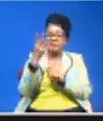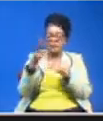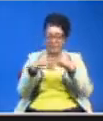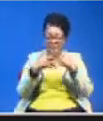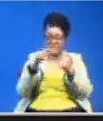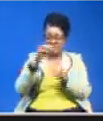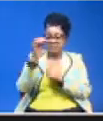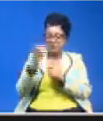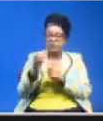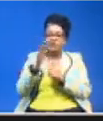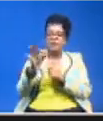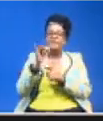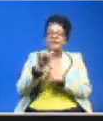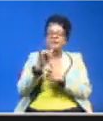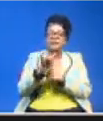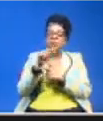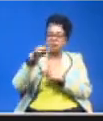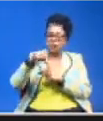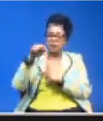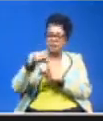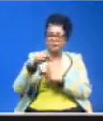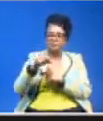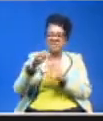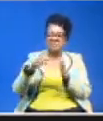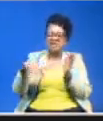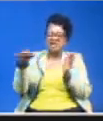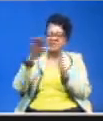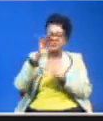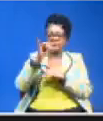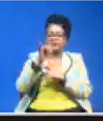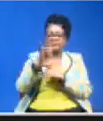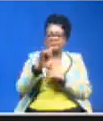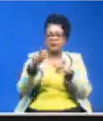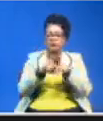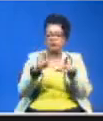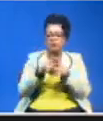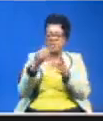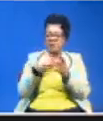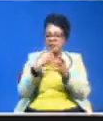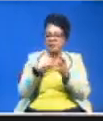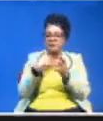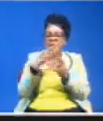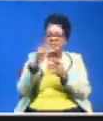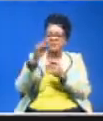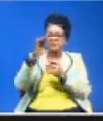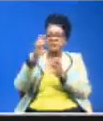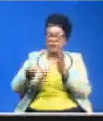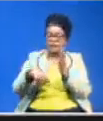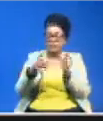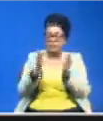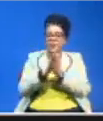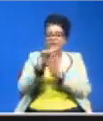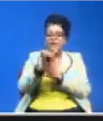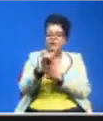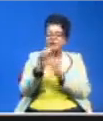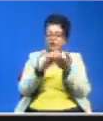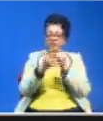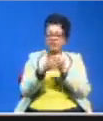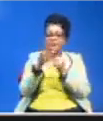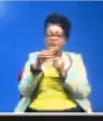247% of its debt quota, way above the IMF limit, and has had to be surcharged. And this will change from